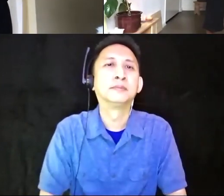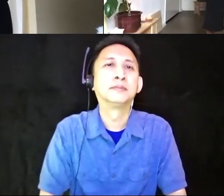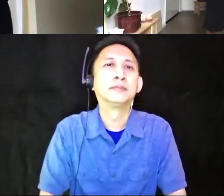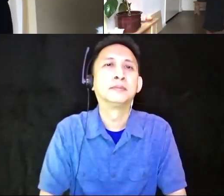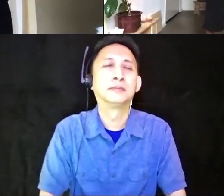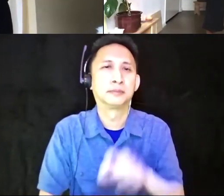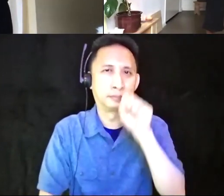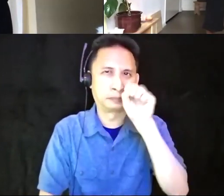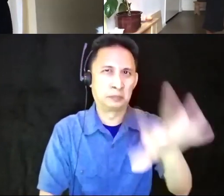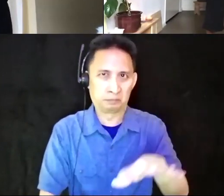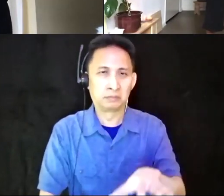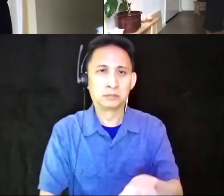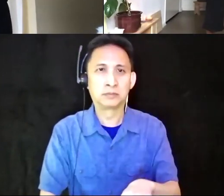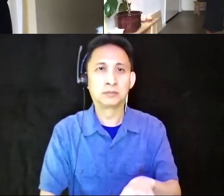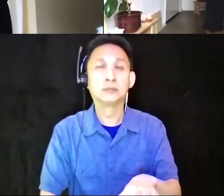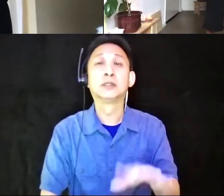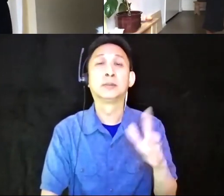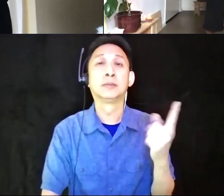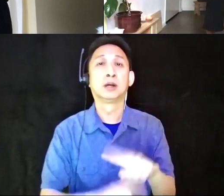So we hold our breath,